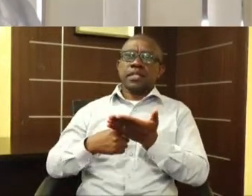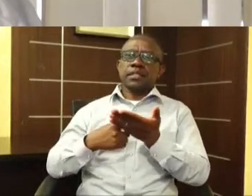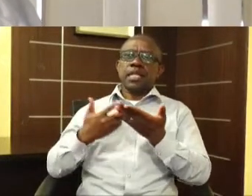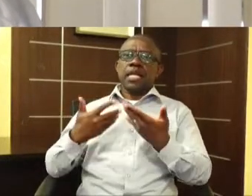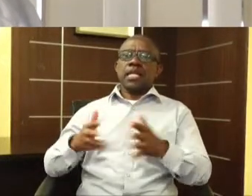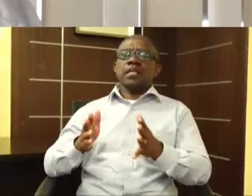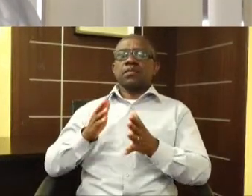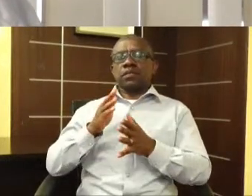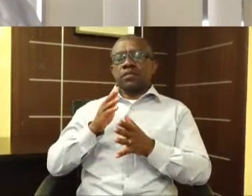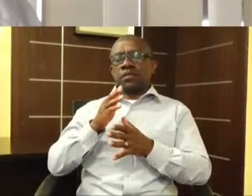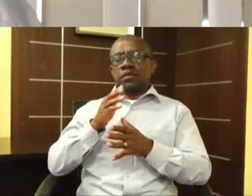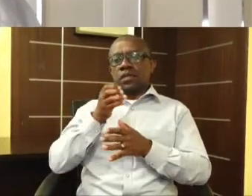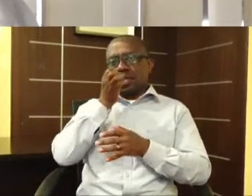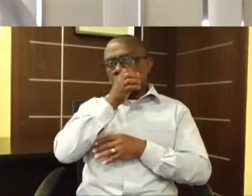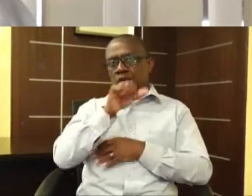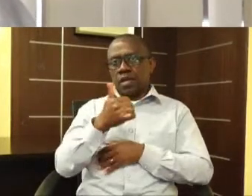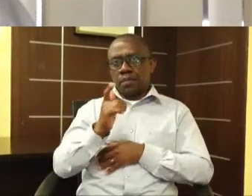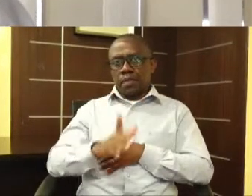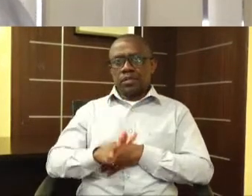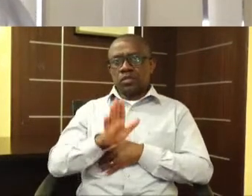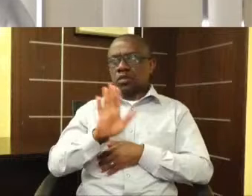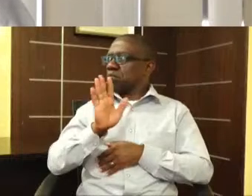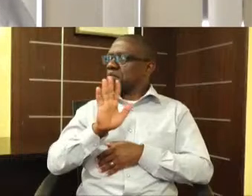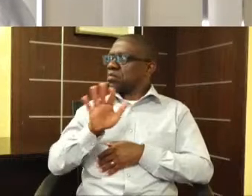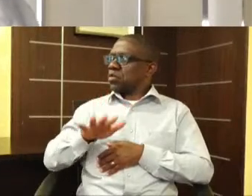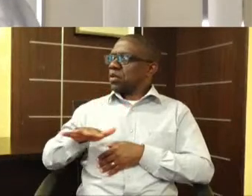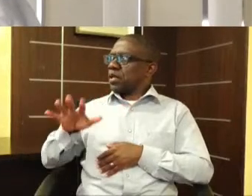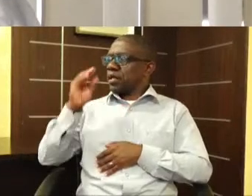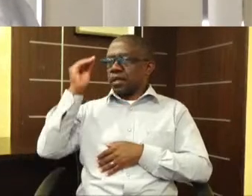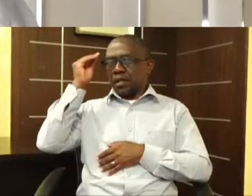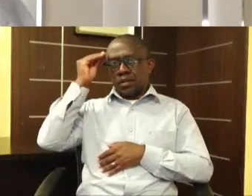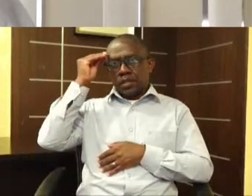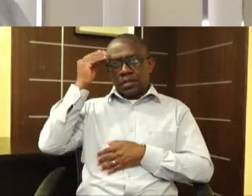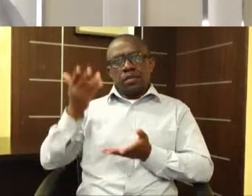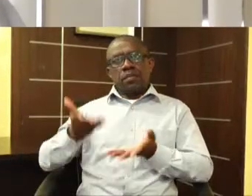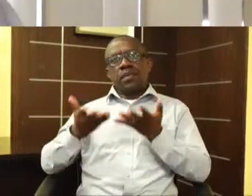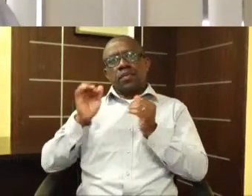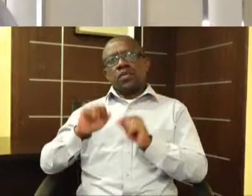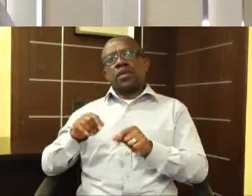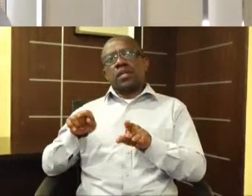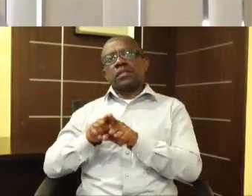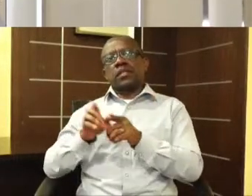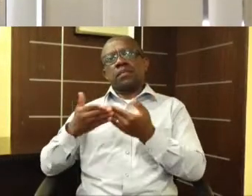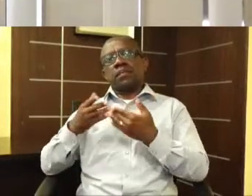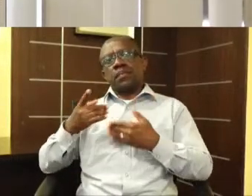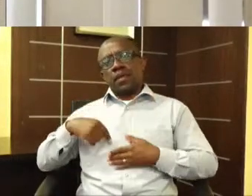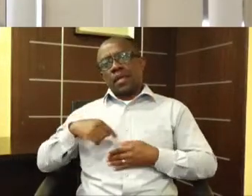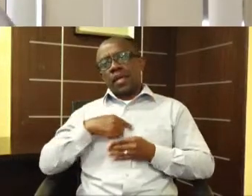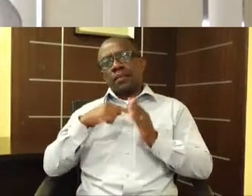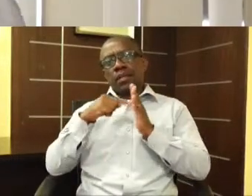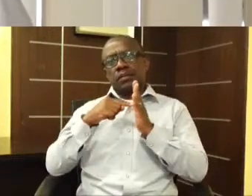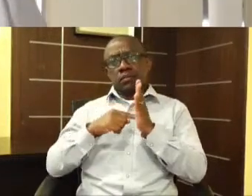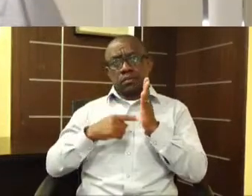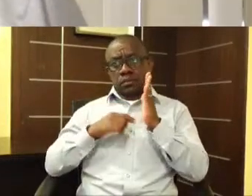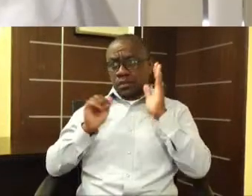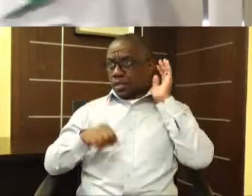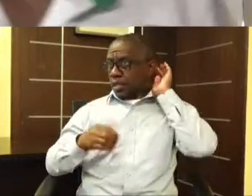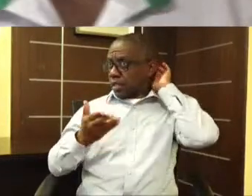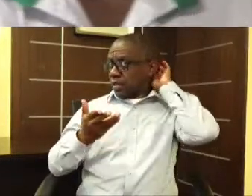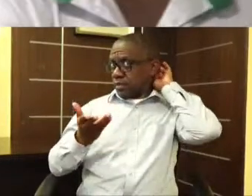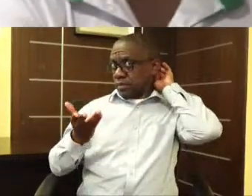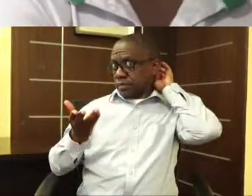of getting an education. Maybe you can just give some key highlights. Thank you.